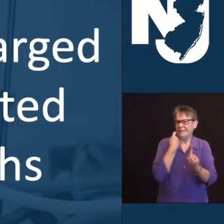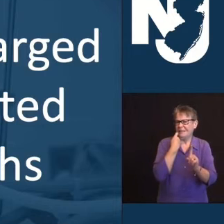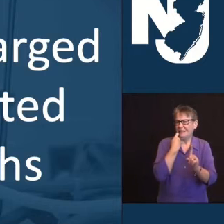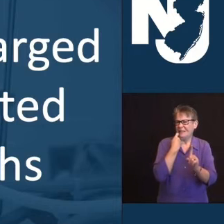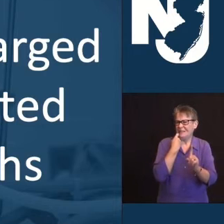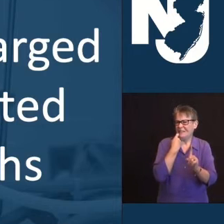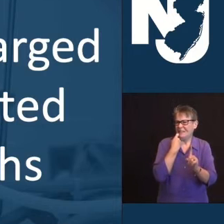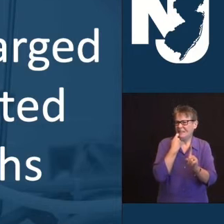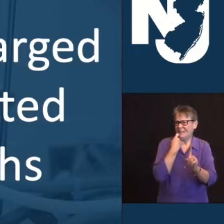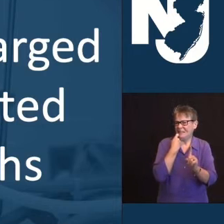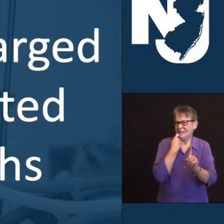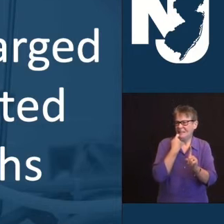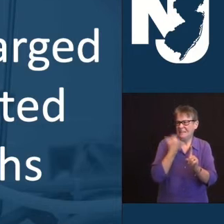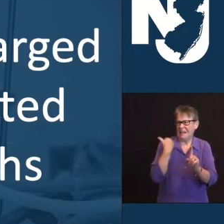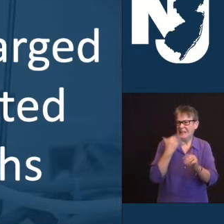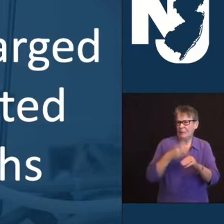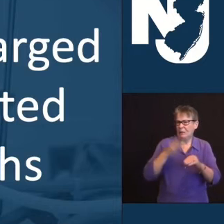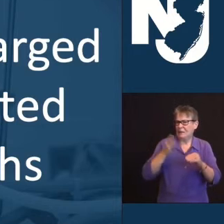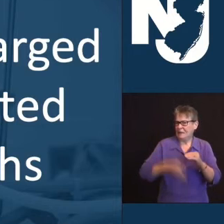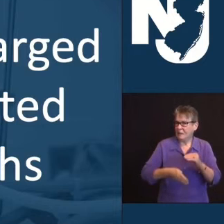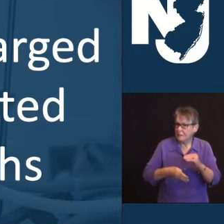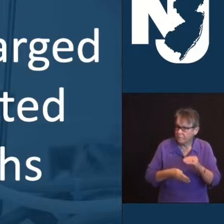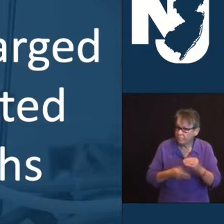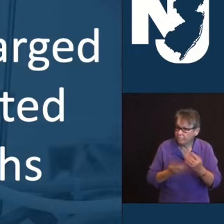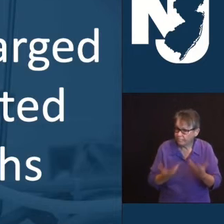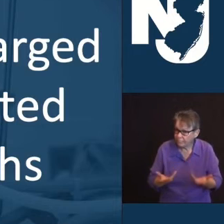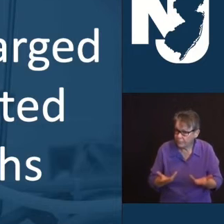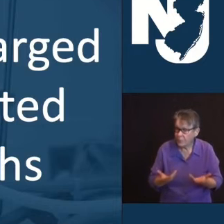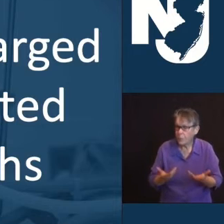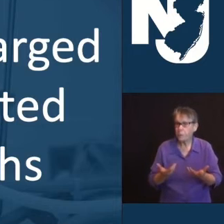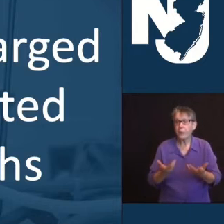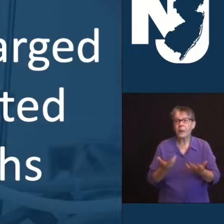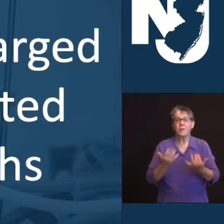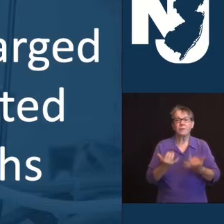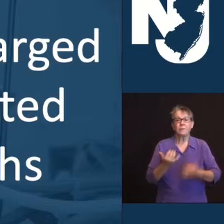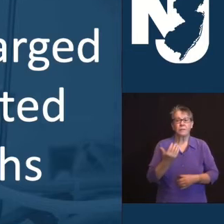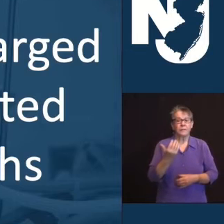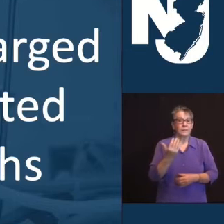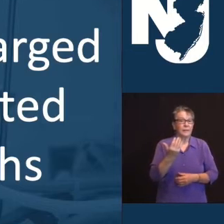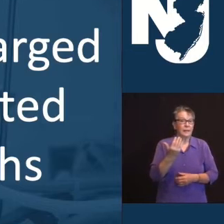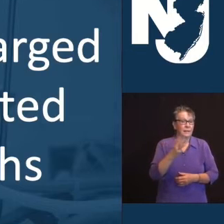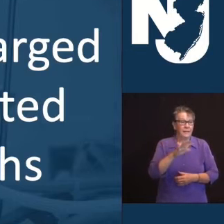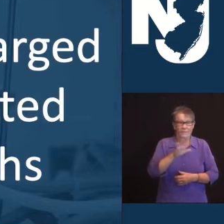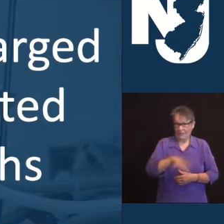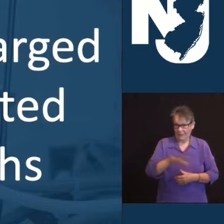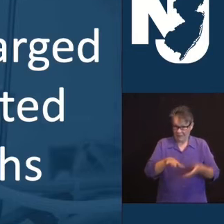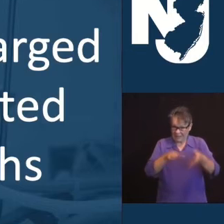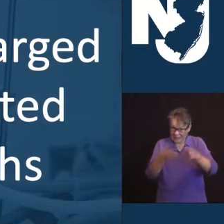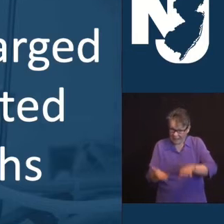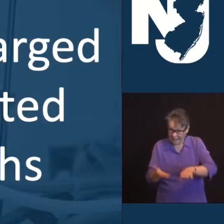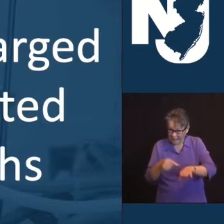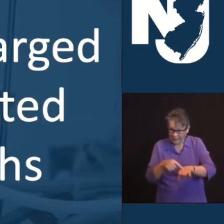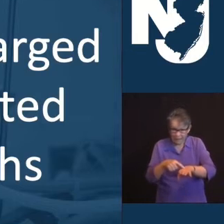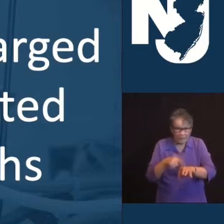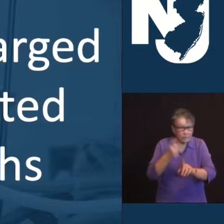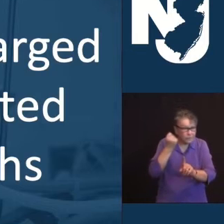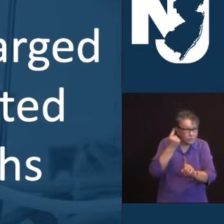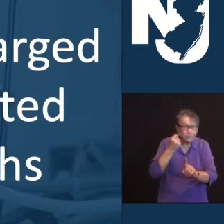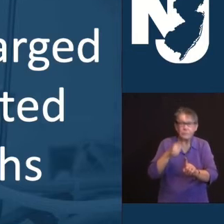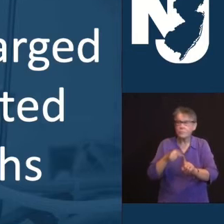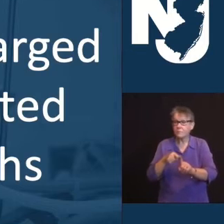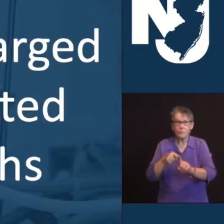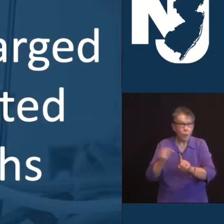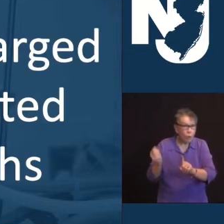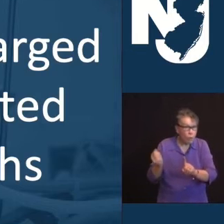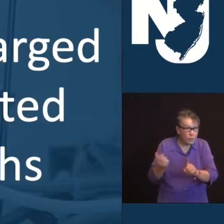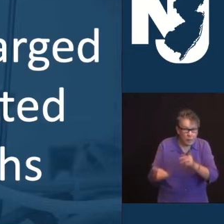oranges, 55 reported in-hospital deaths. And on this Wednesday, as we previewed last